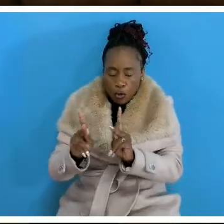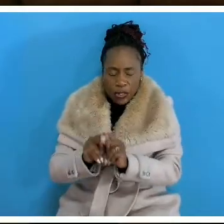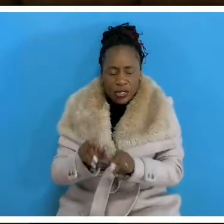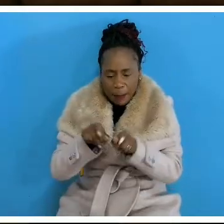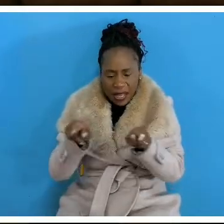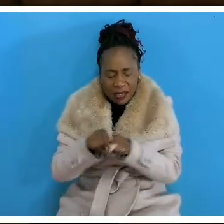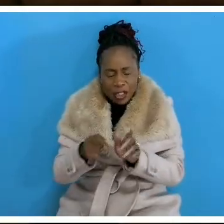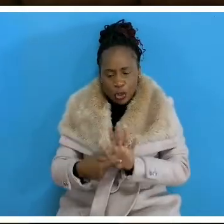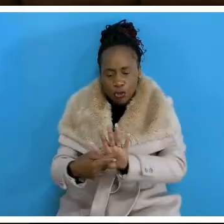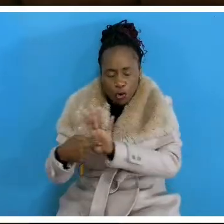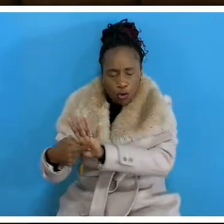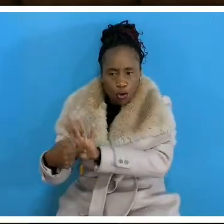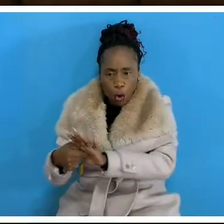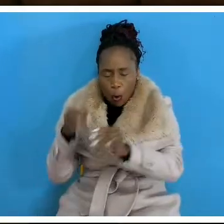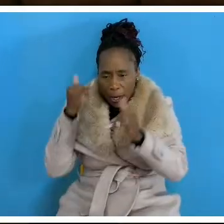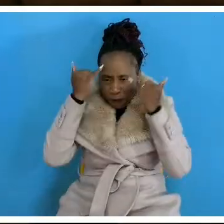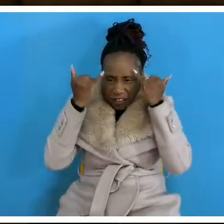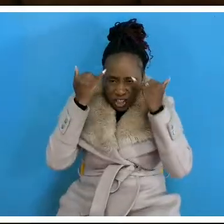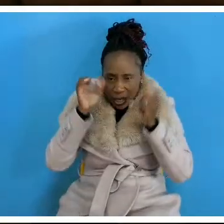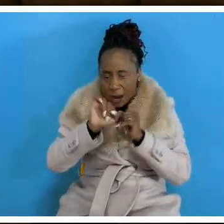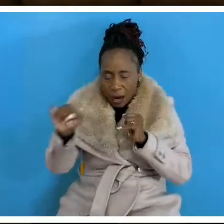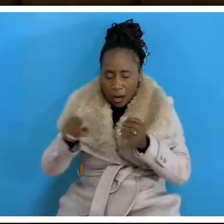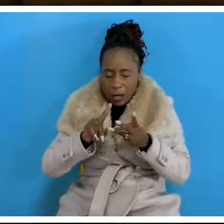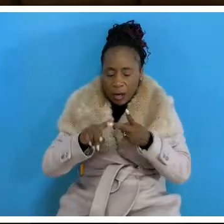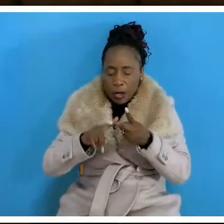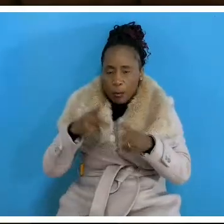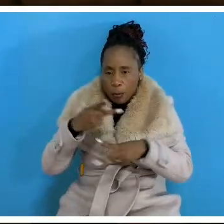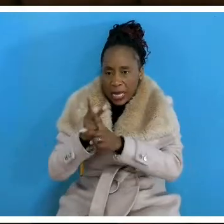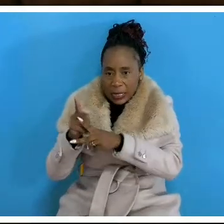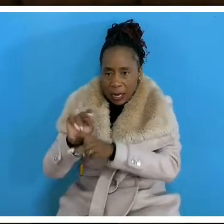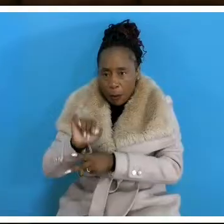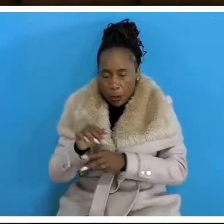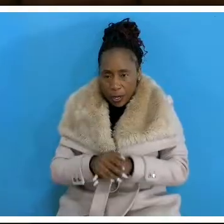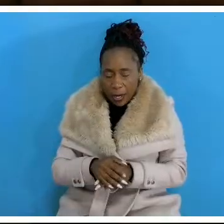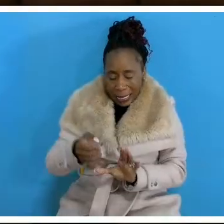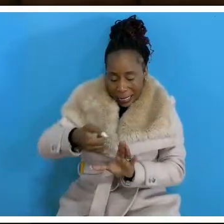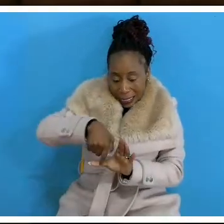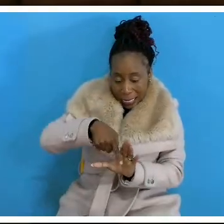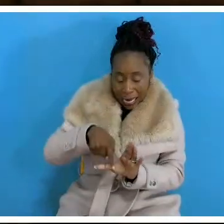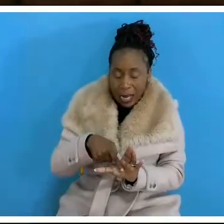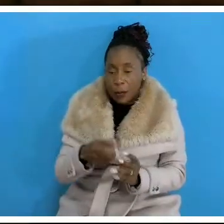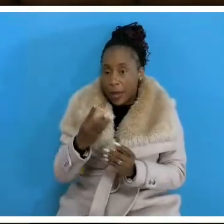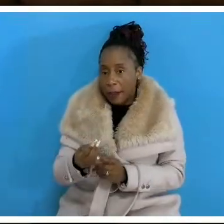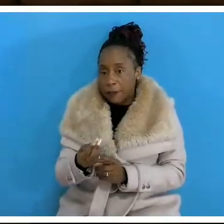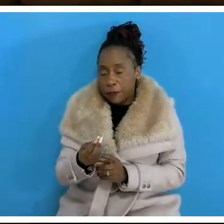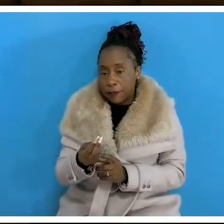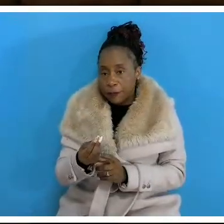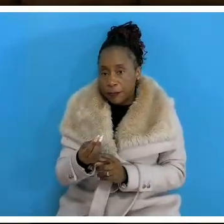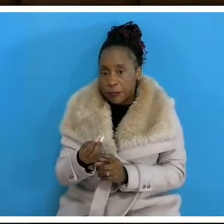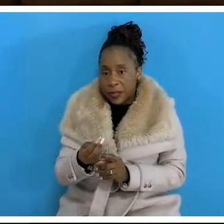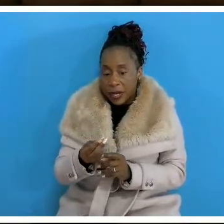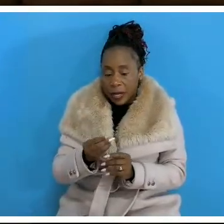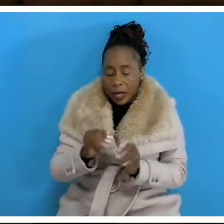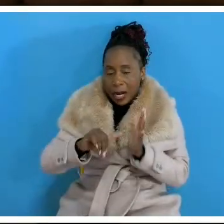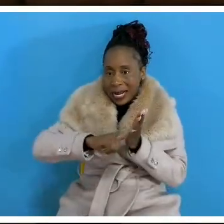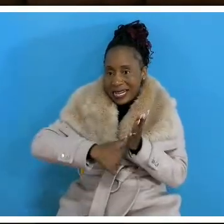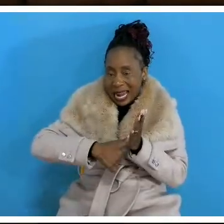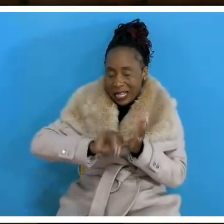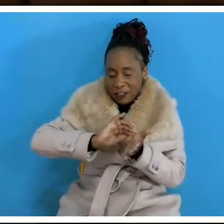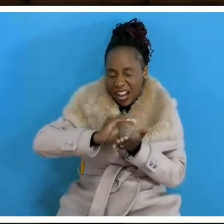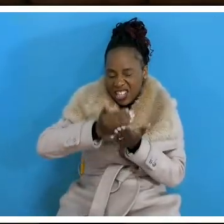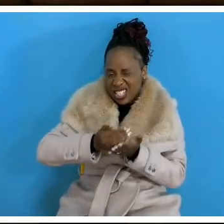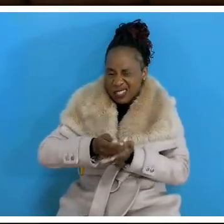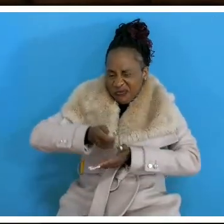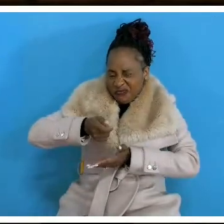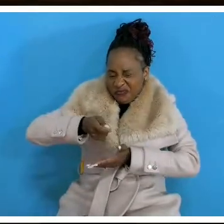their innovations and products. And internally, we also have grant funding, a little bit of grant funding